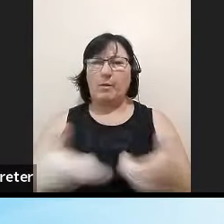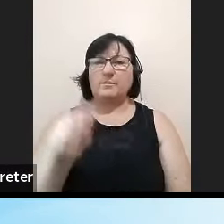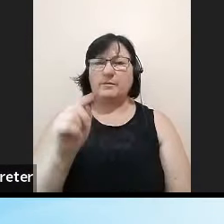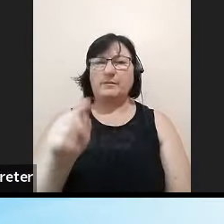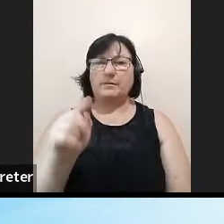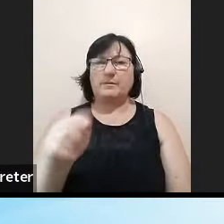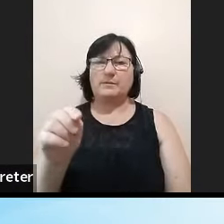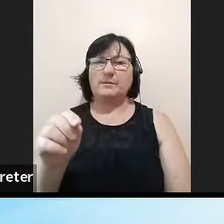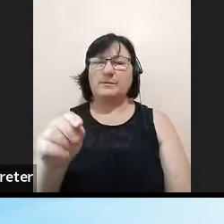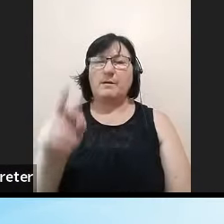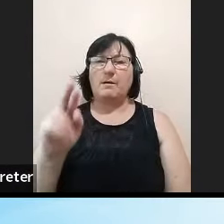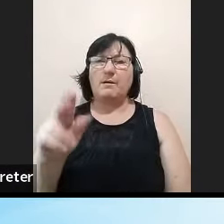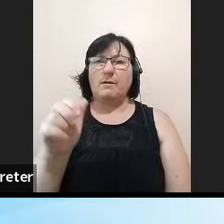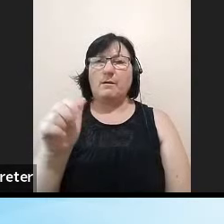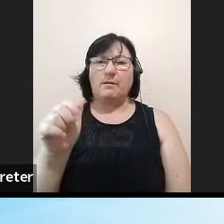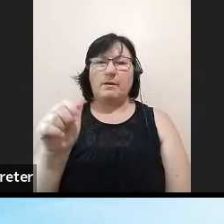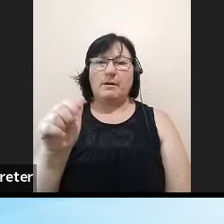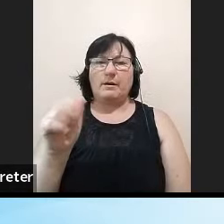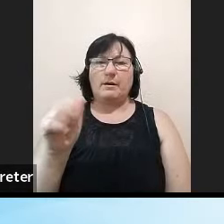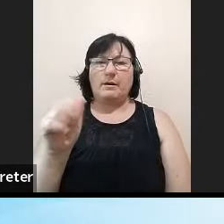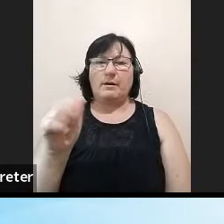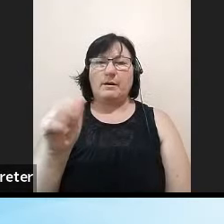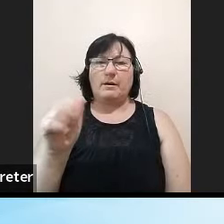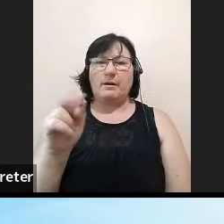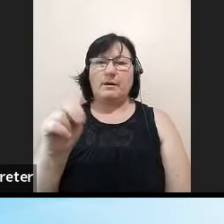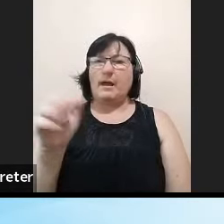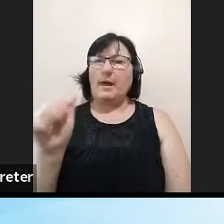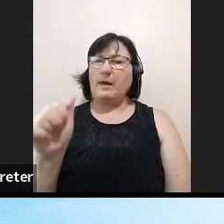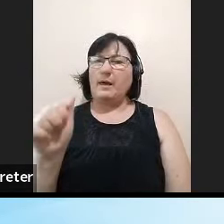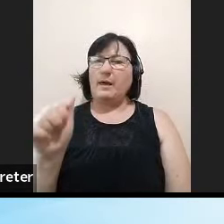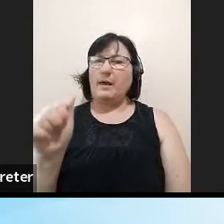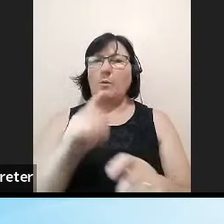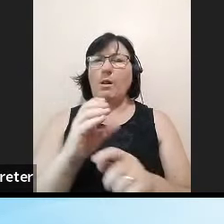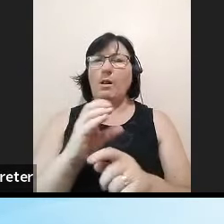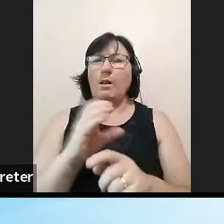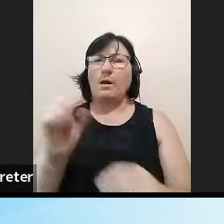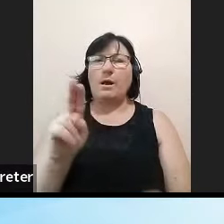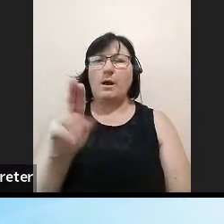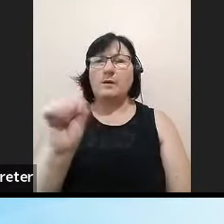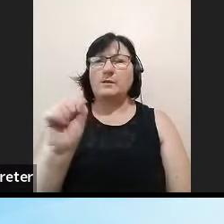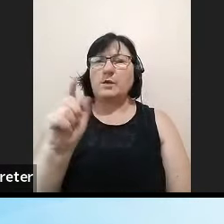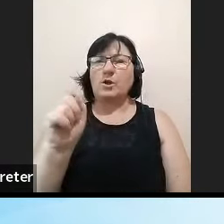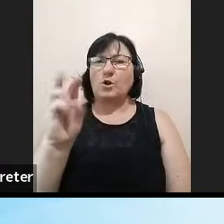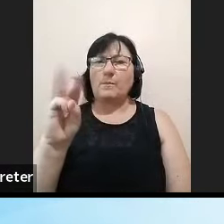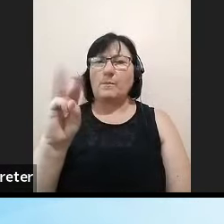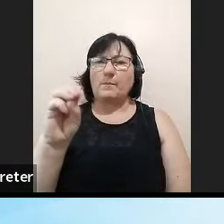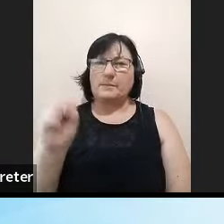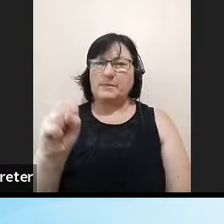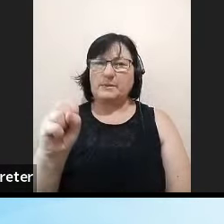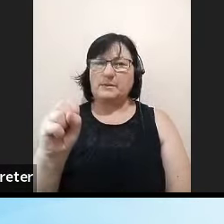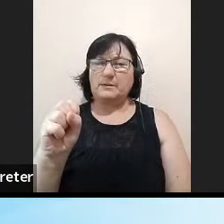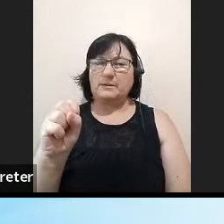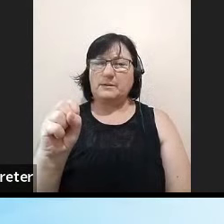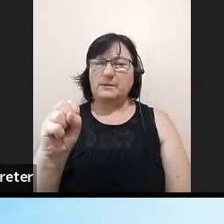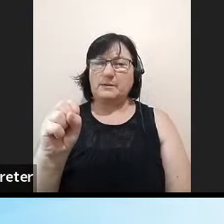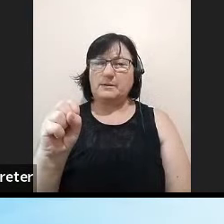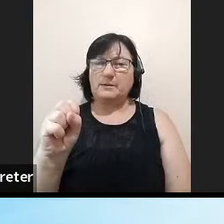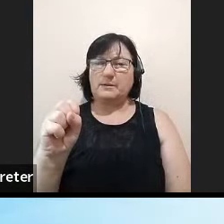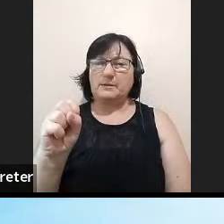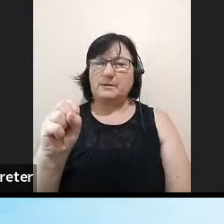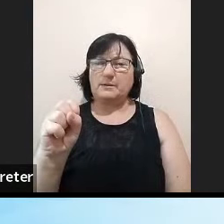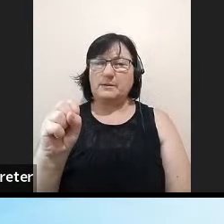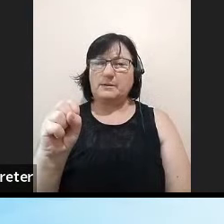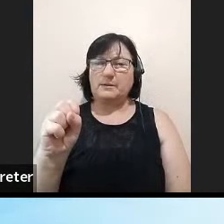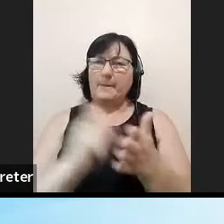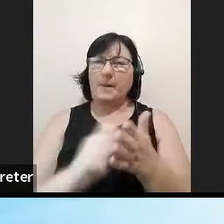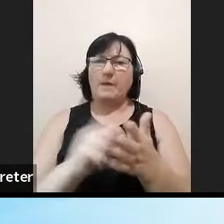that all customs traders are able to apply for all client types as prescribed by the